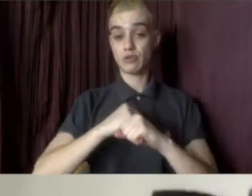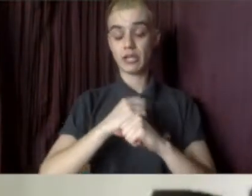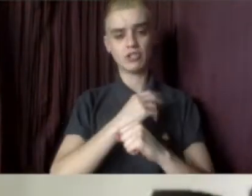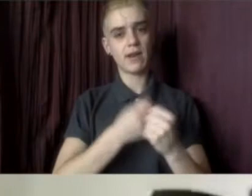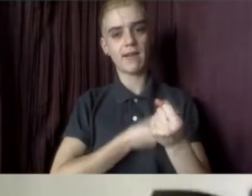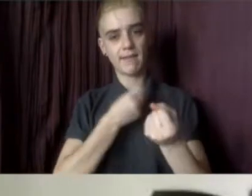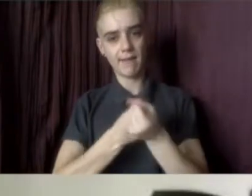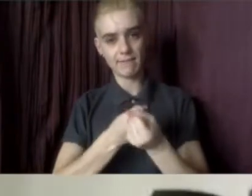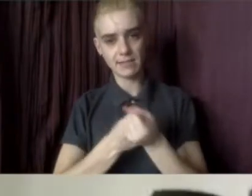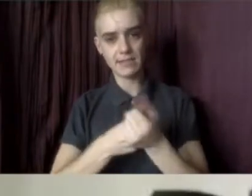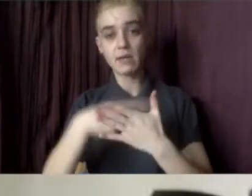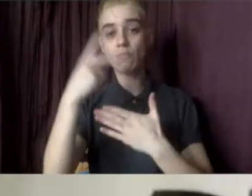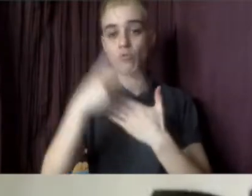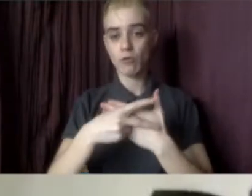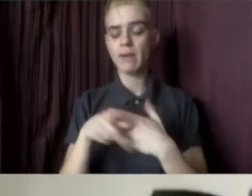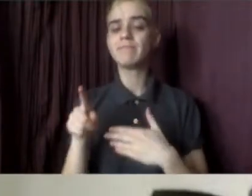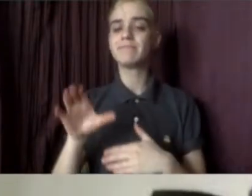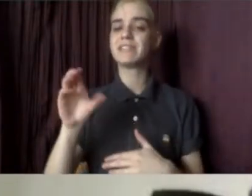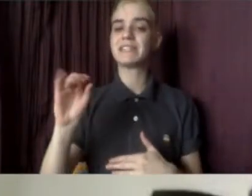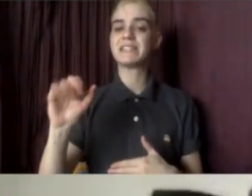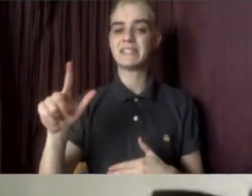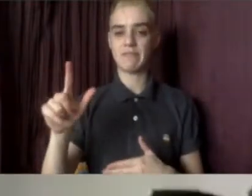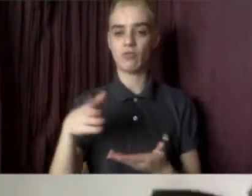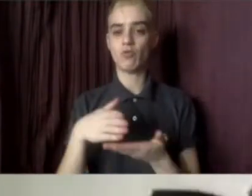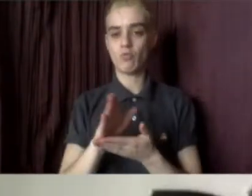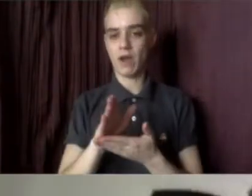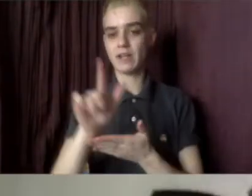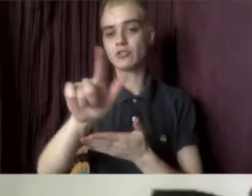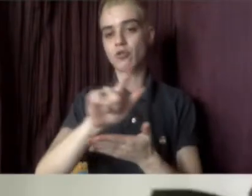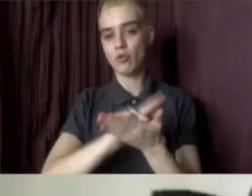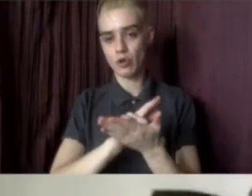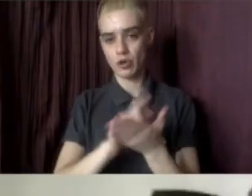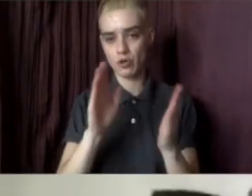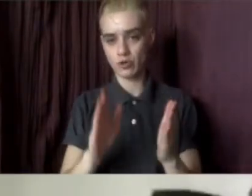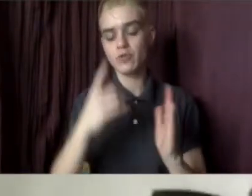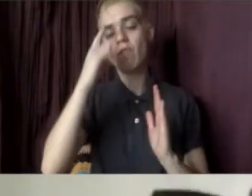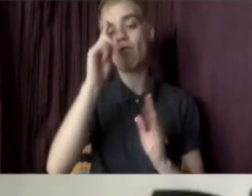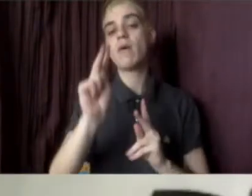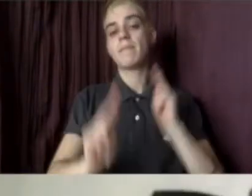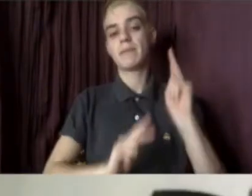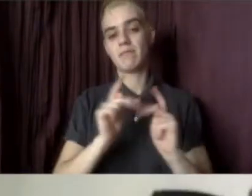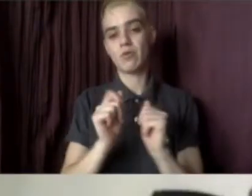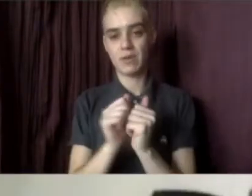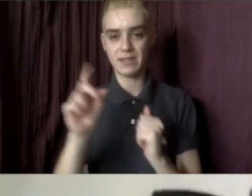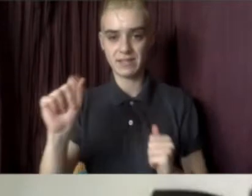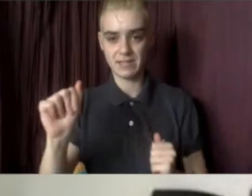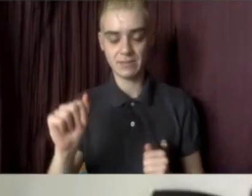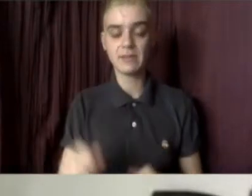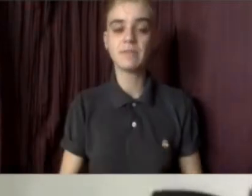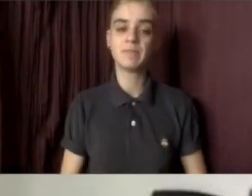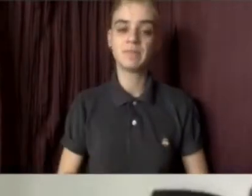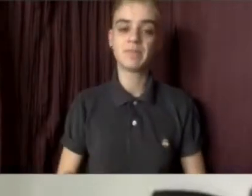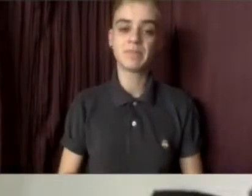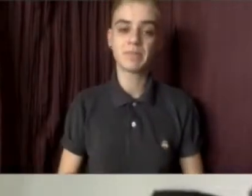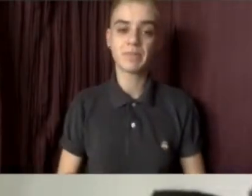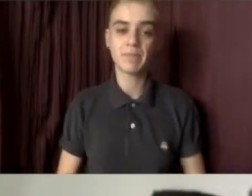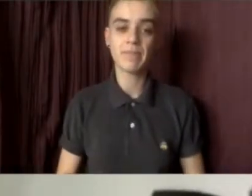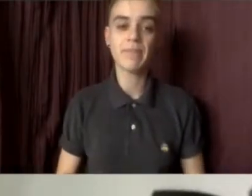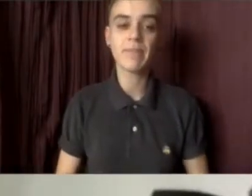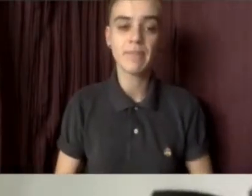box. The same thing for the CILs. We have a map. You can find your state, and your CILs are there. But